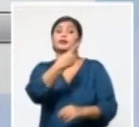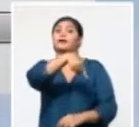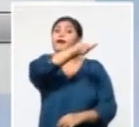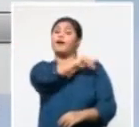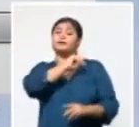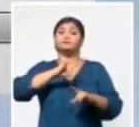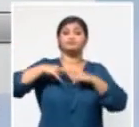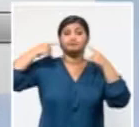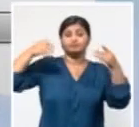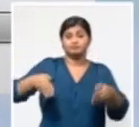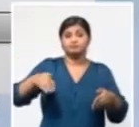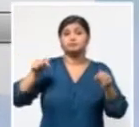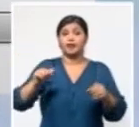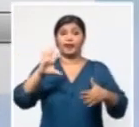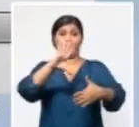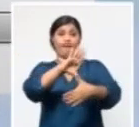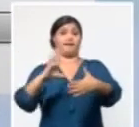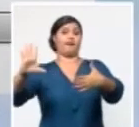Yesterday,